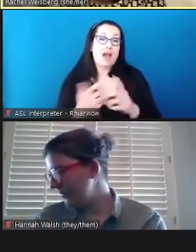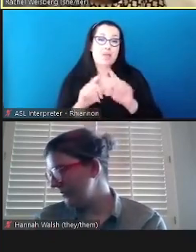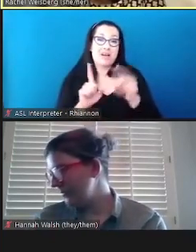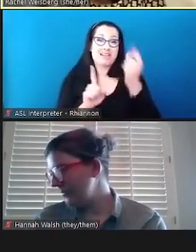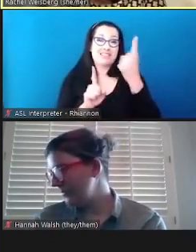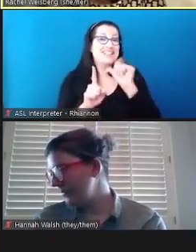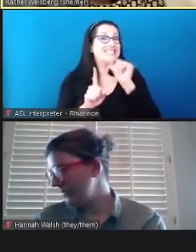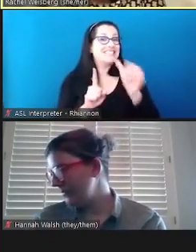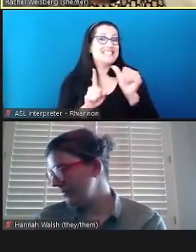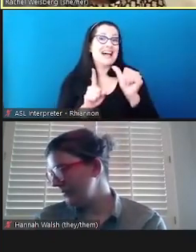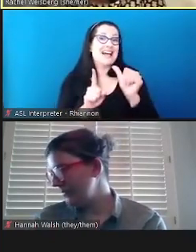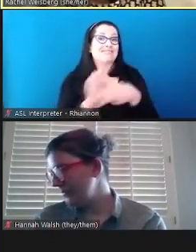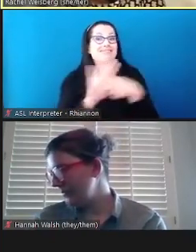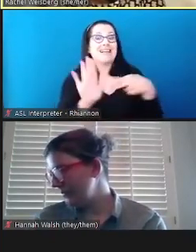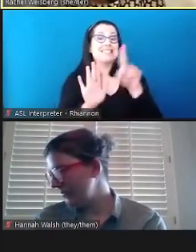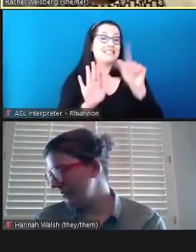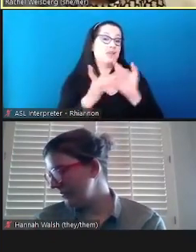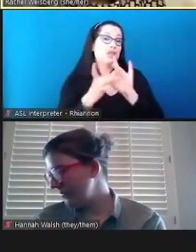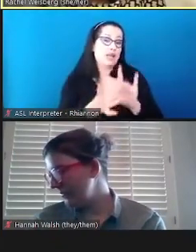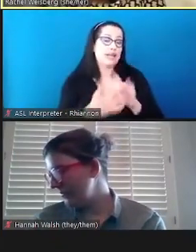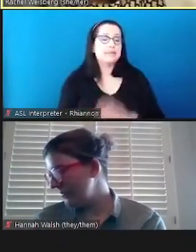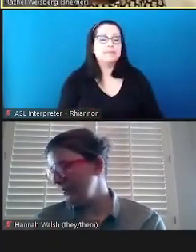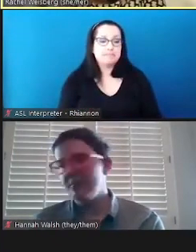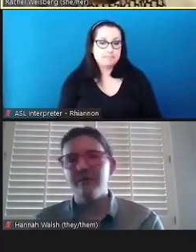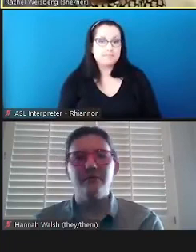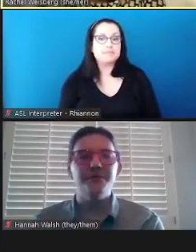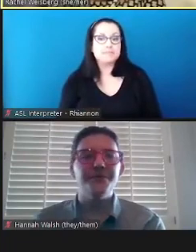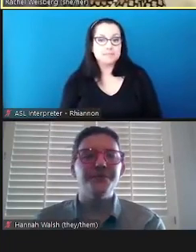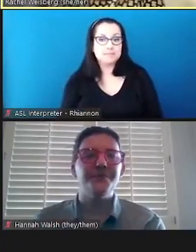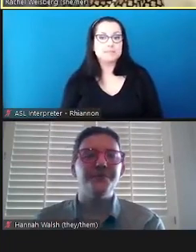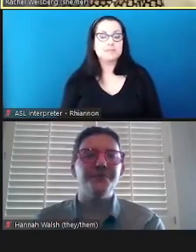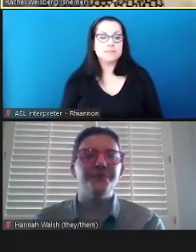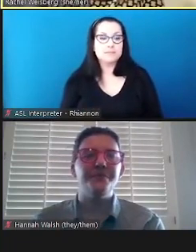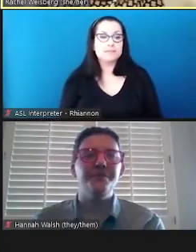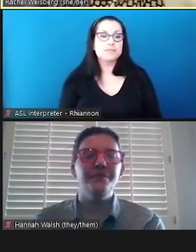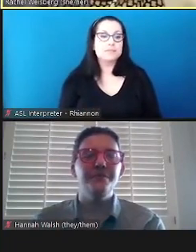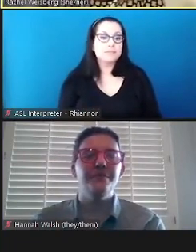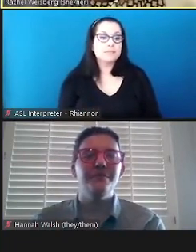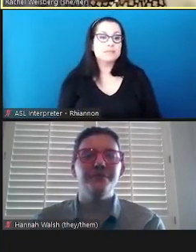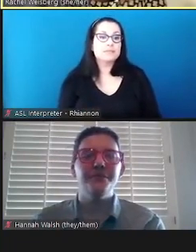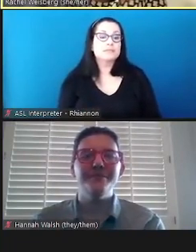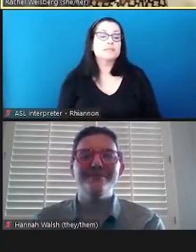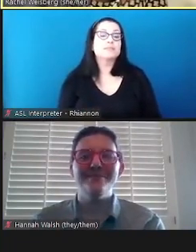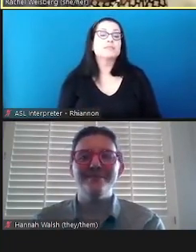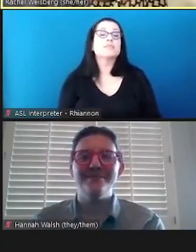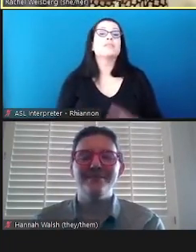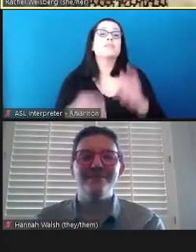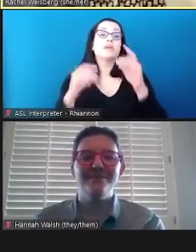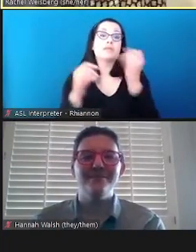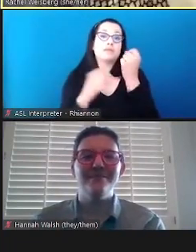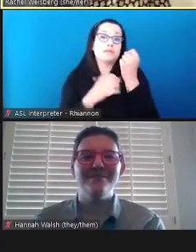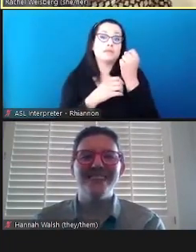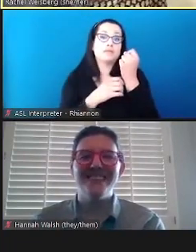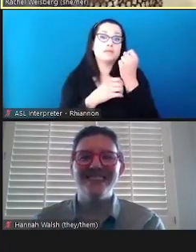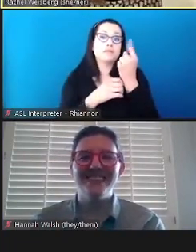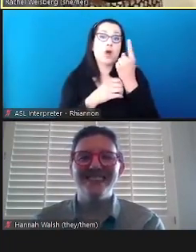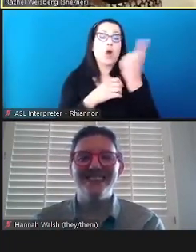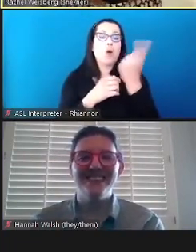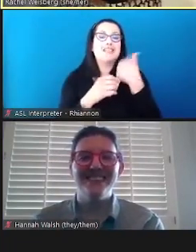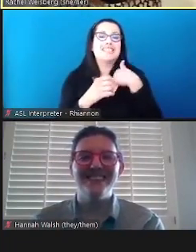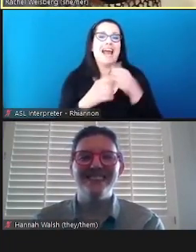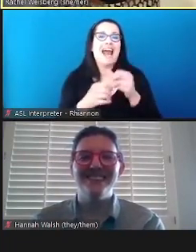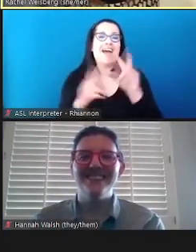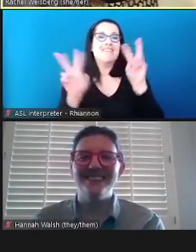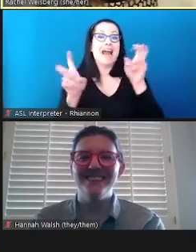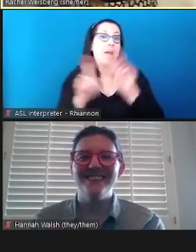considered a disability related inquiry? Okay. That being said, there's always a but when we talk about